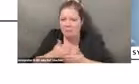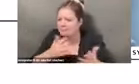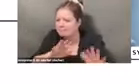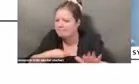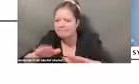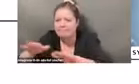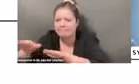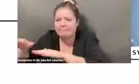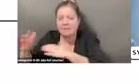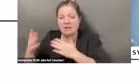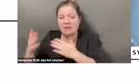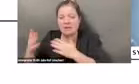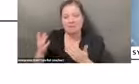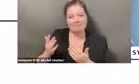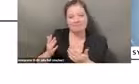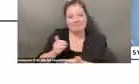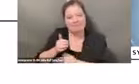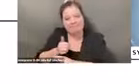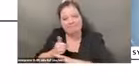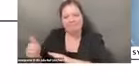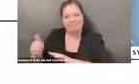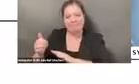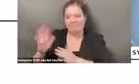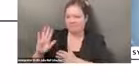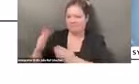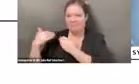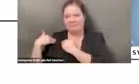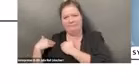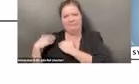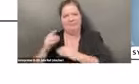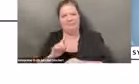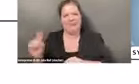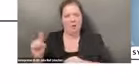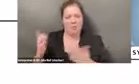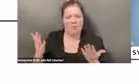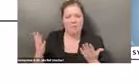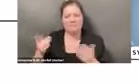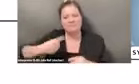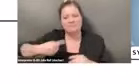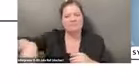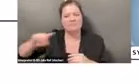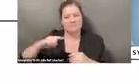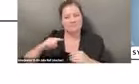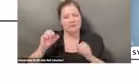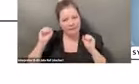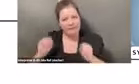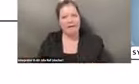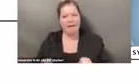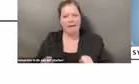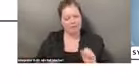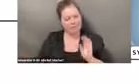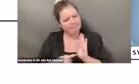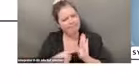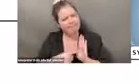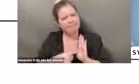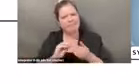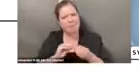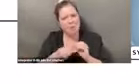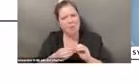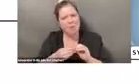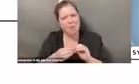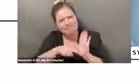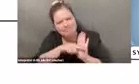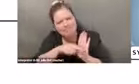to complain about accessibility issues, and they should use the feedback mechanisms provided by the